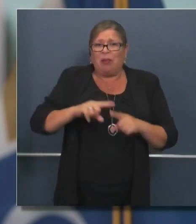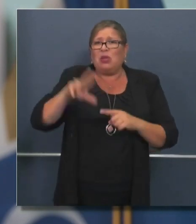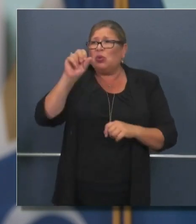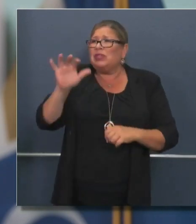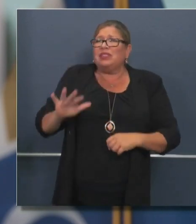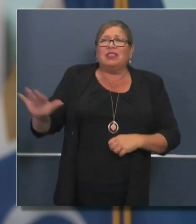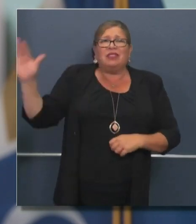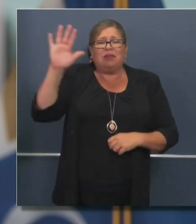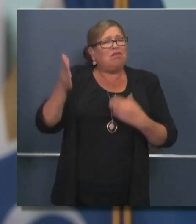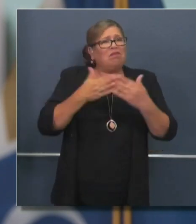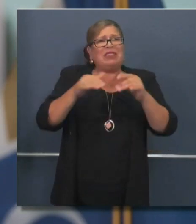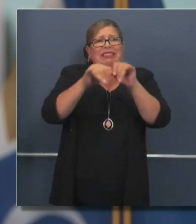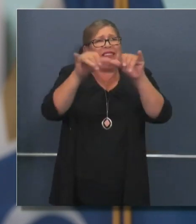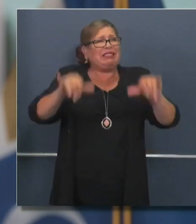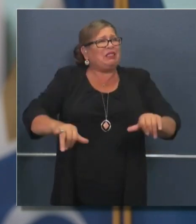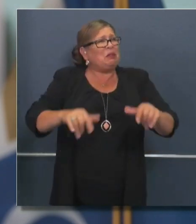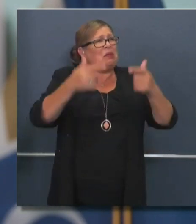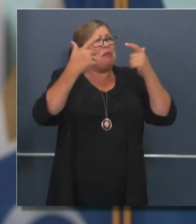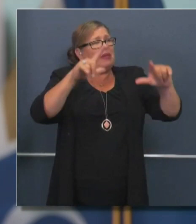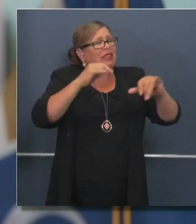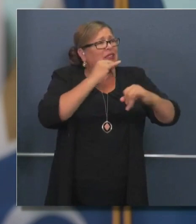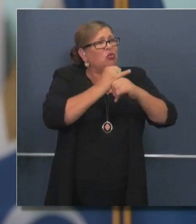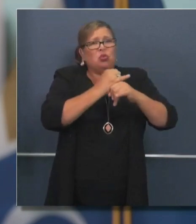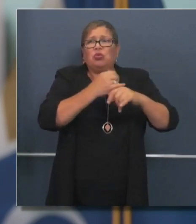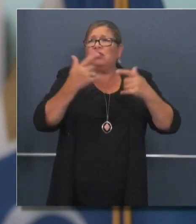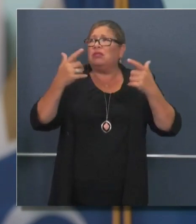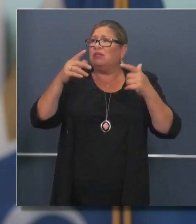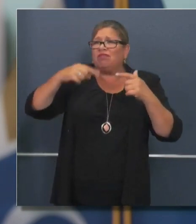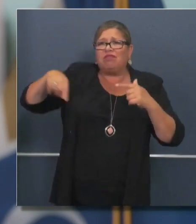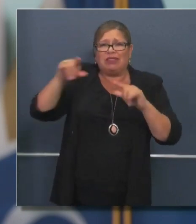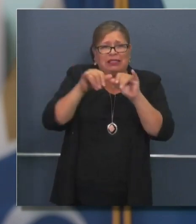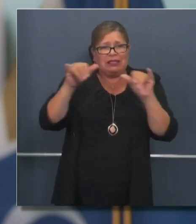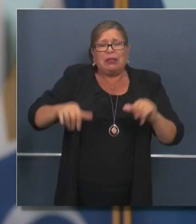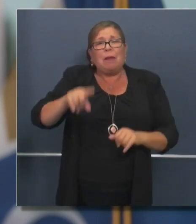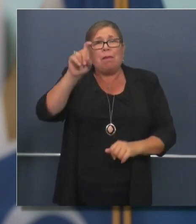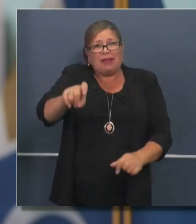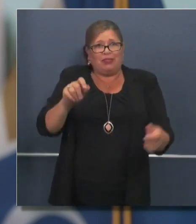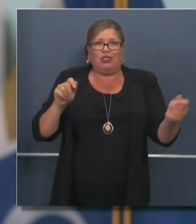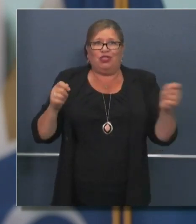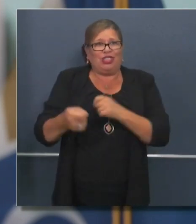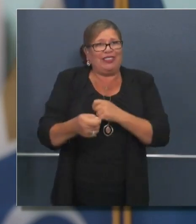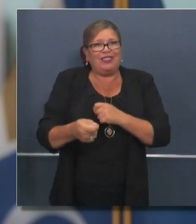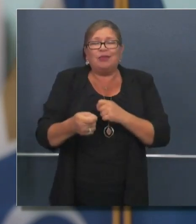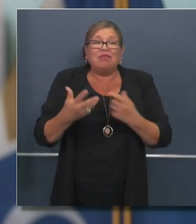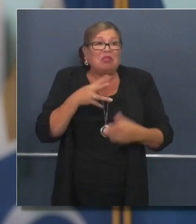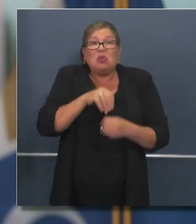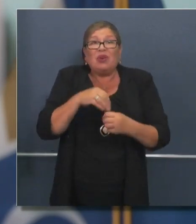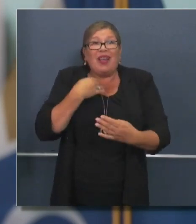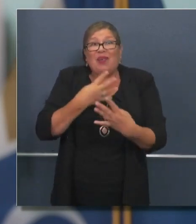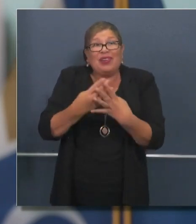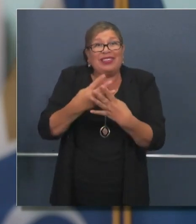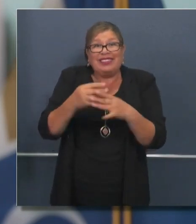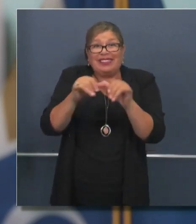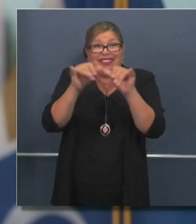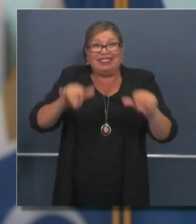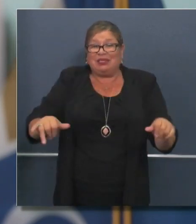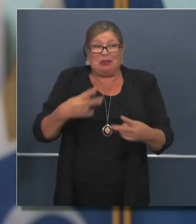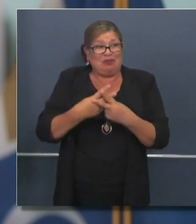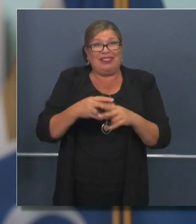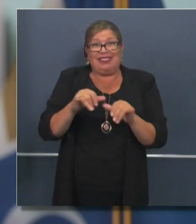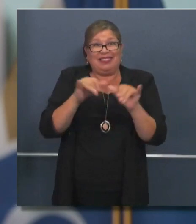Institutions, large and small, that fundamentally have to change, not least of which our criminal justice